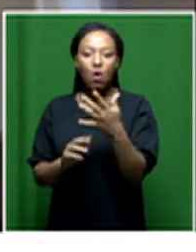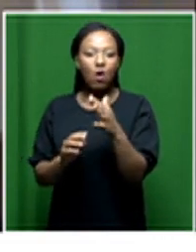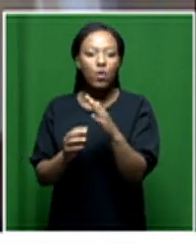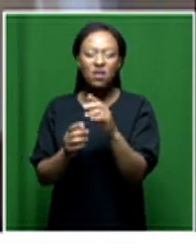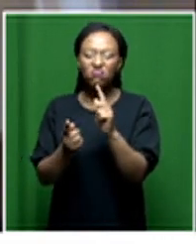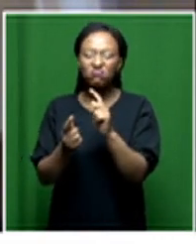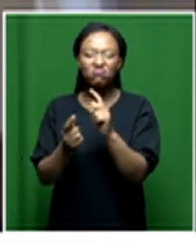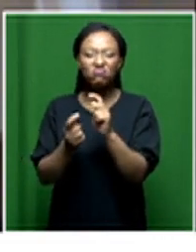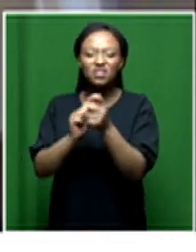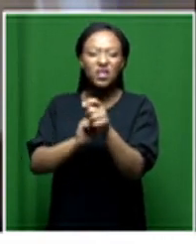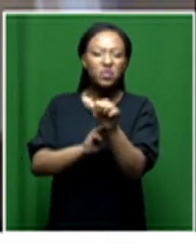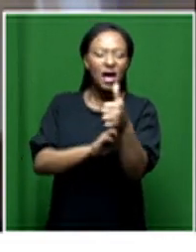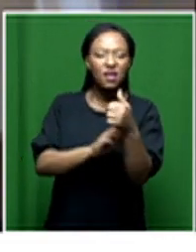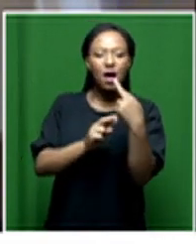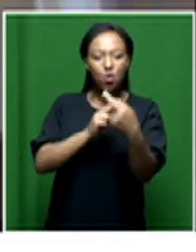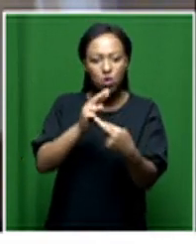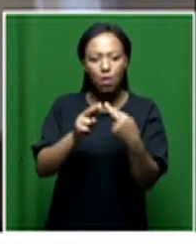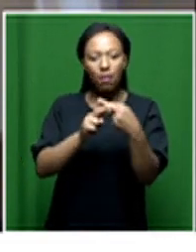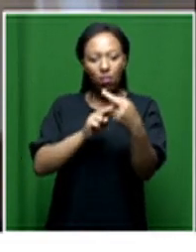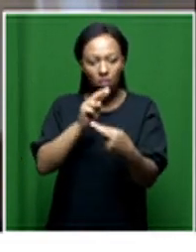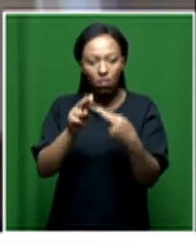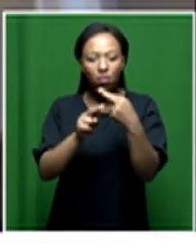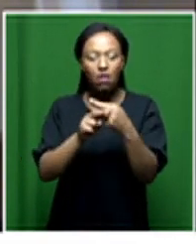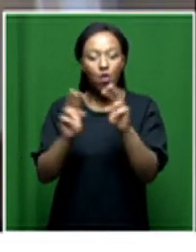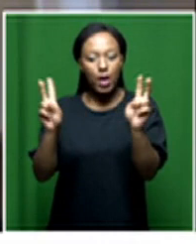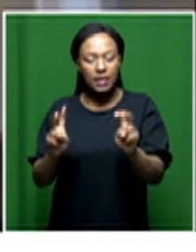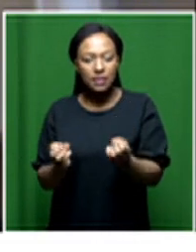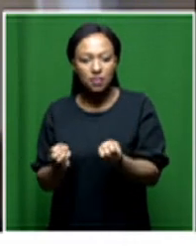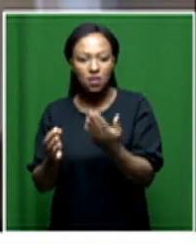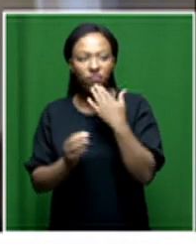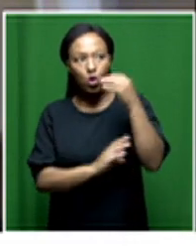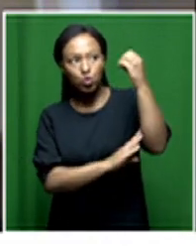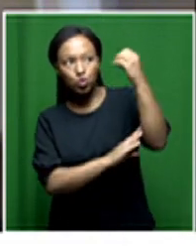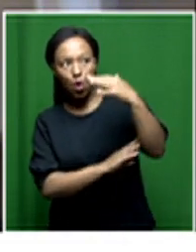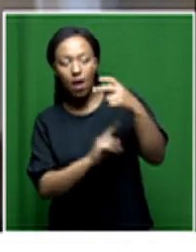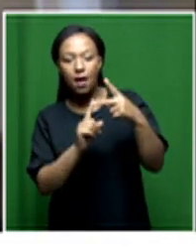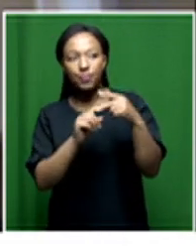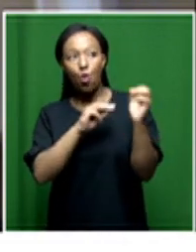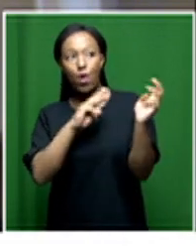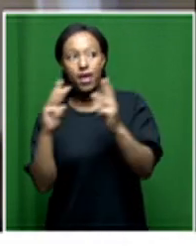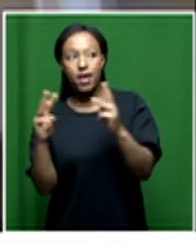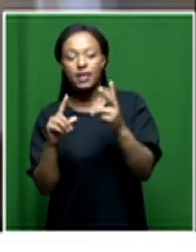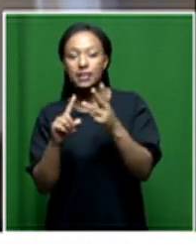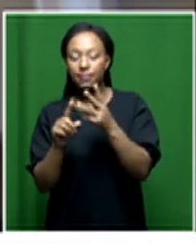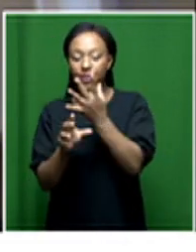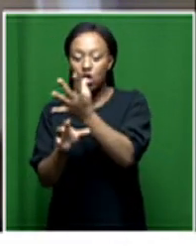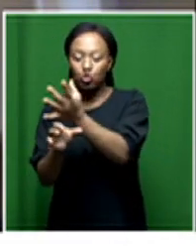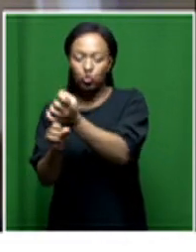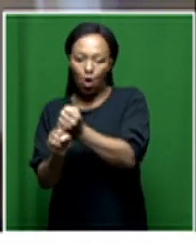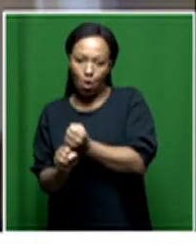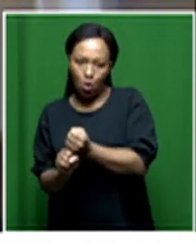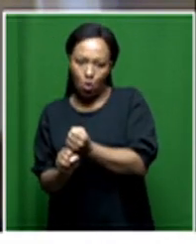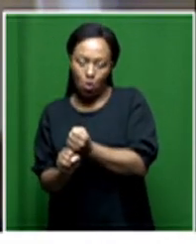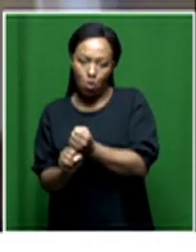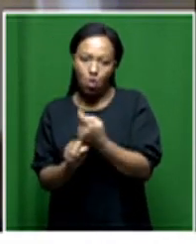it with a renewable fleet made up primarily of solar, wind, and storage. The solar, wind,